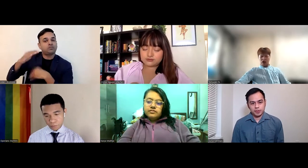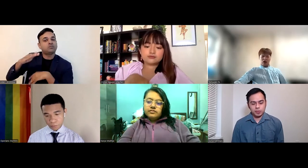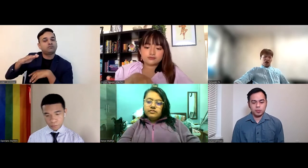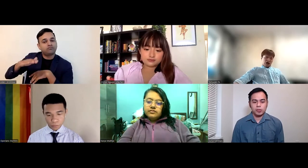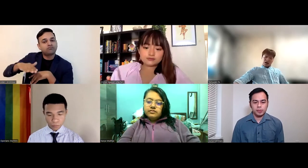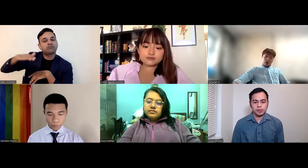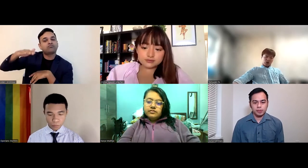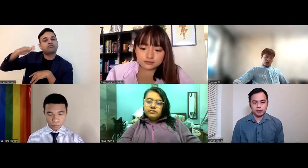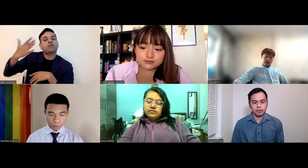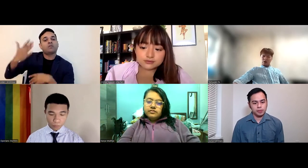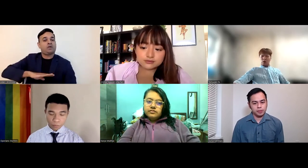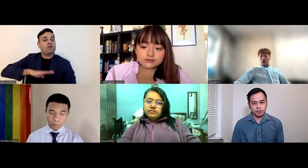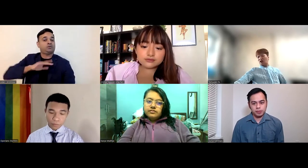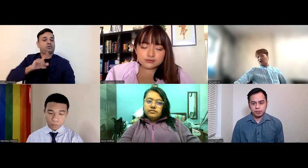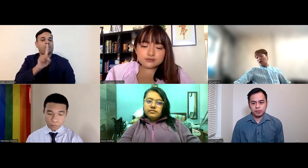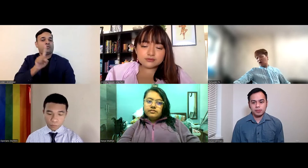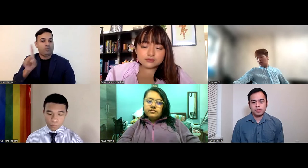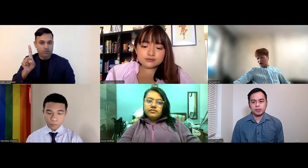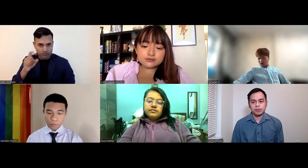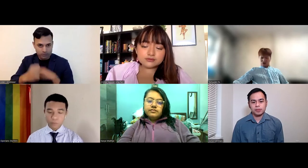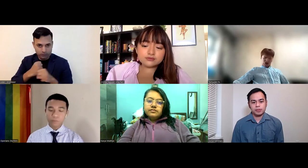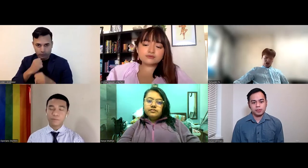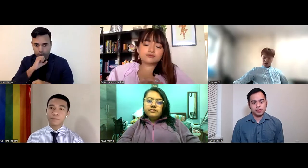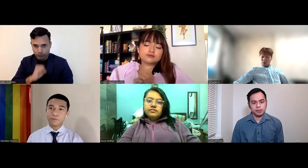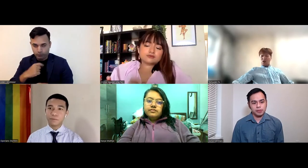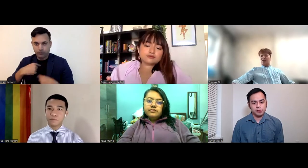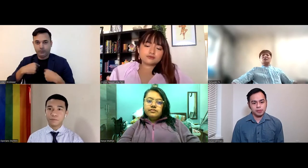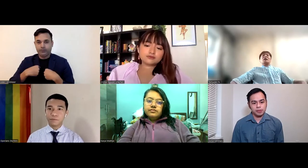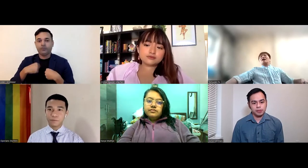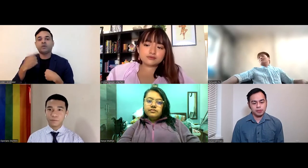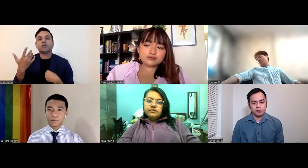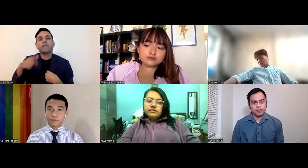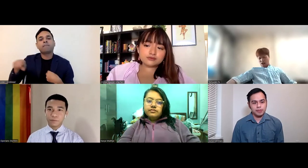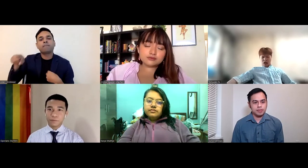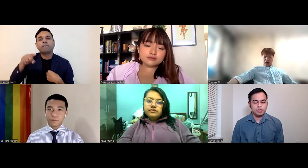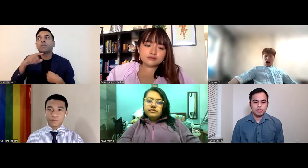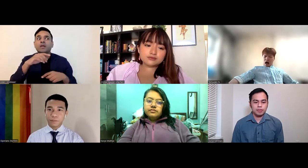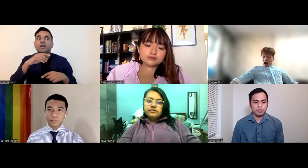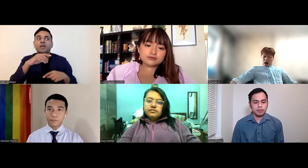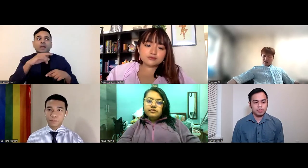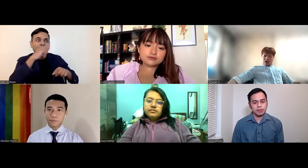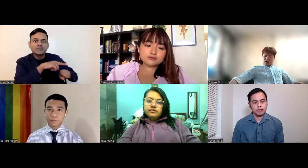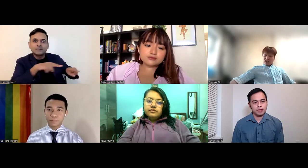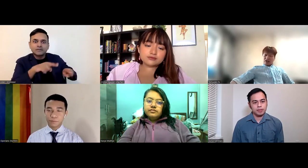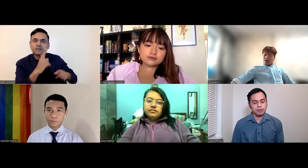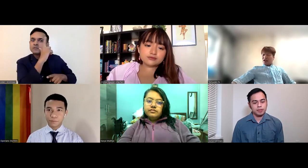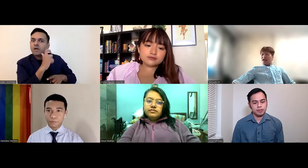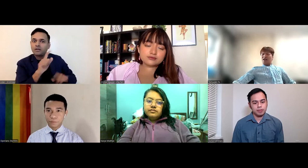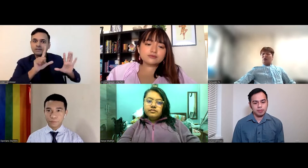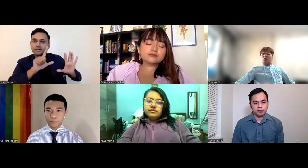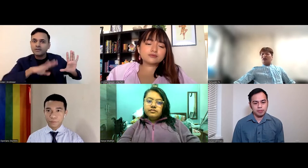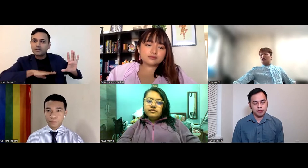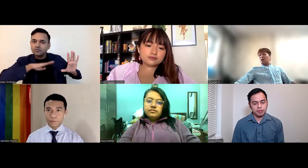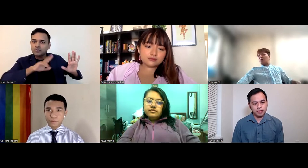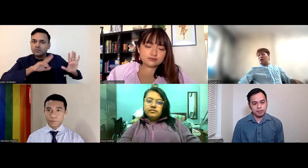education daycare, and it was labeled under special education or that I can only attend to